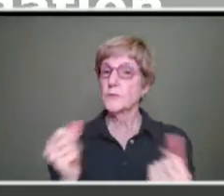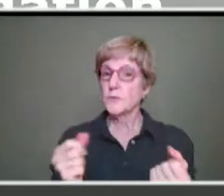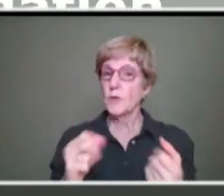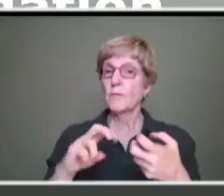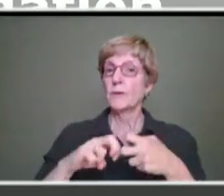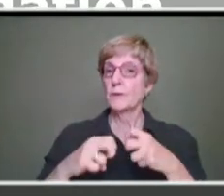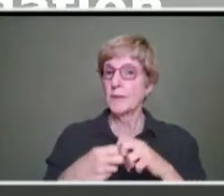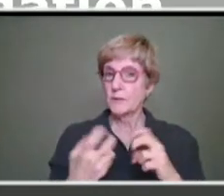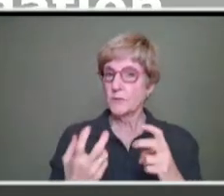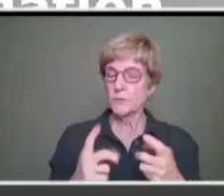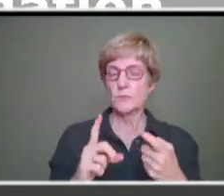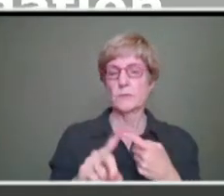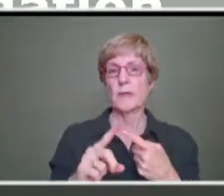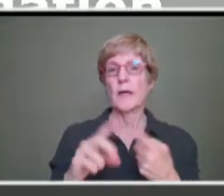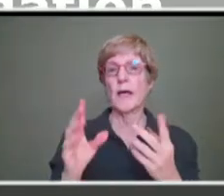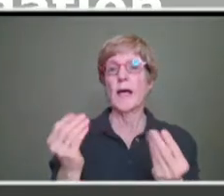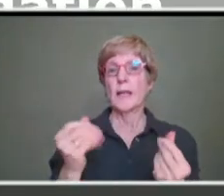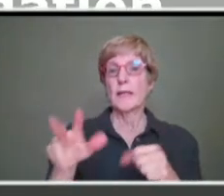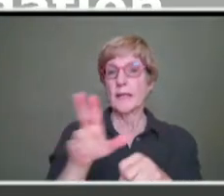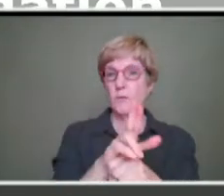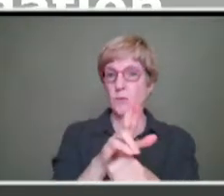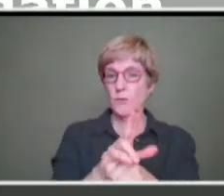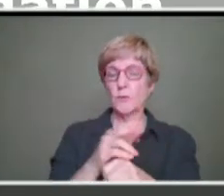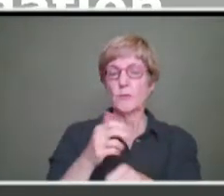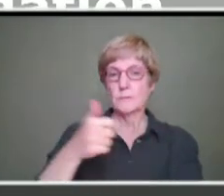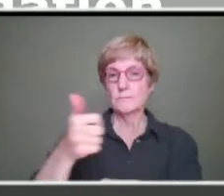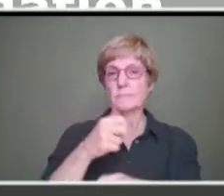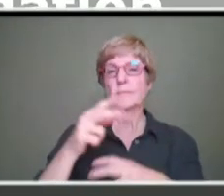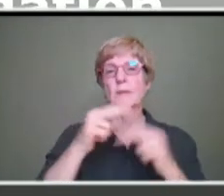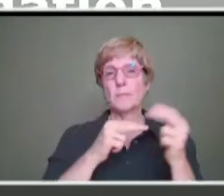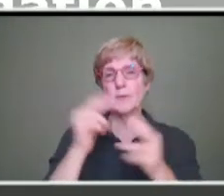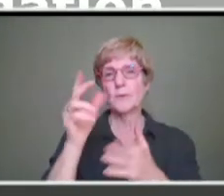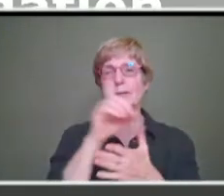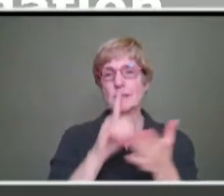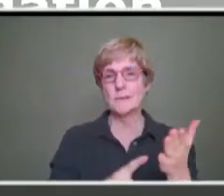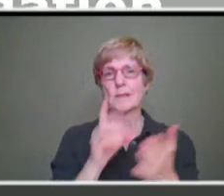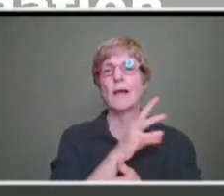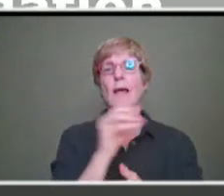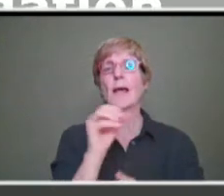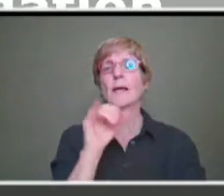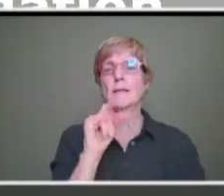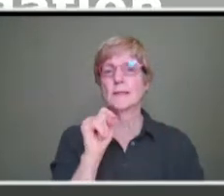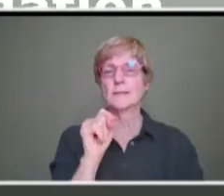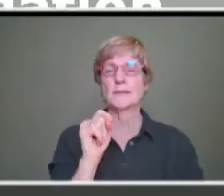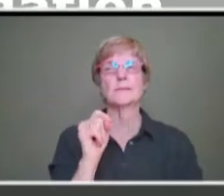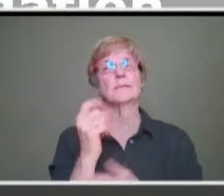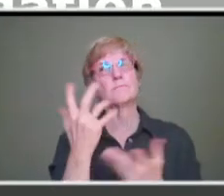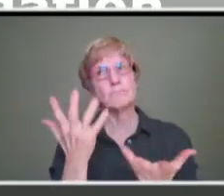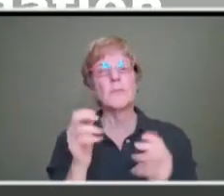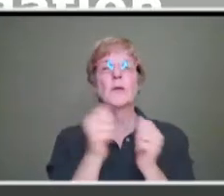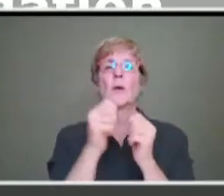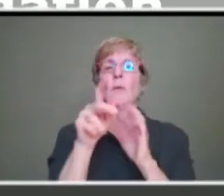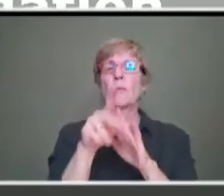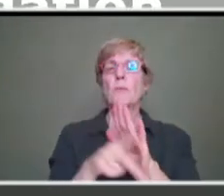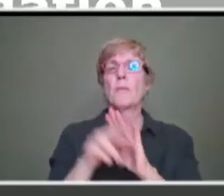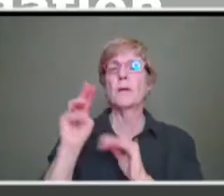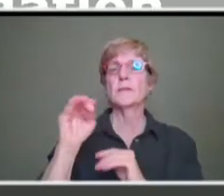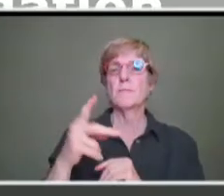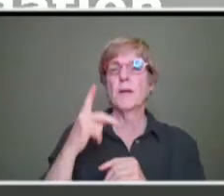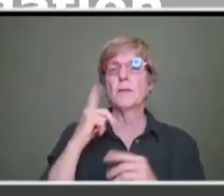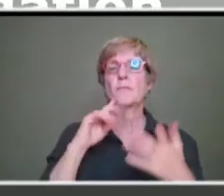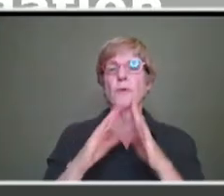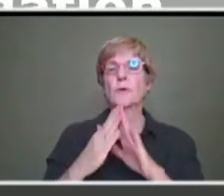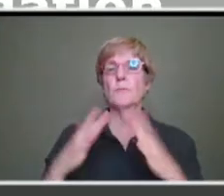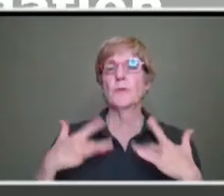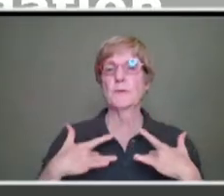issues related to land use transportation and site and building design it is inconsistent overall with the policy map recommendation for Community Activity